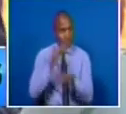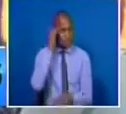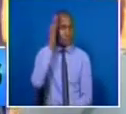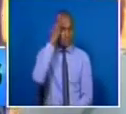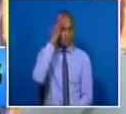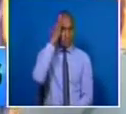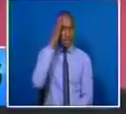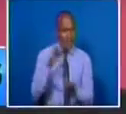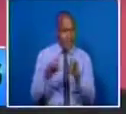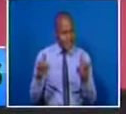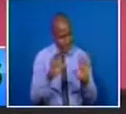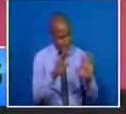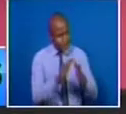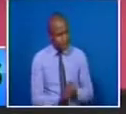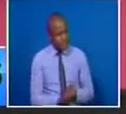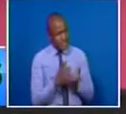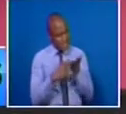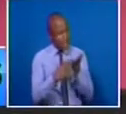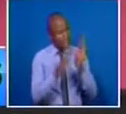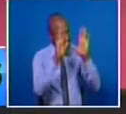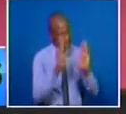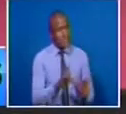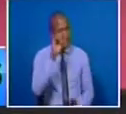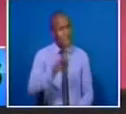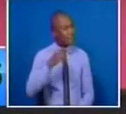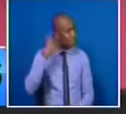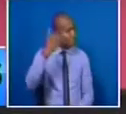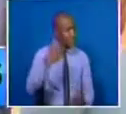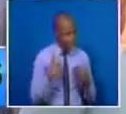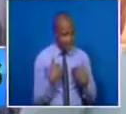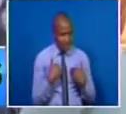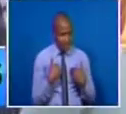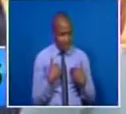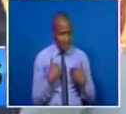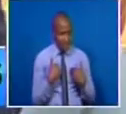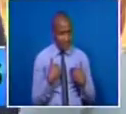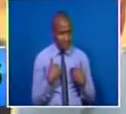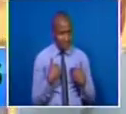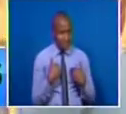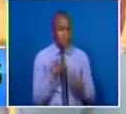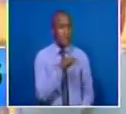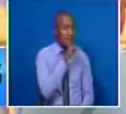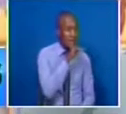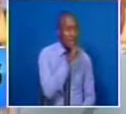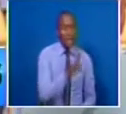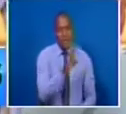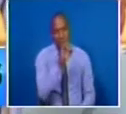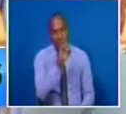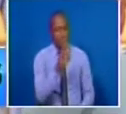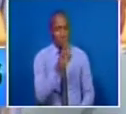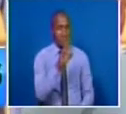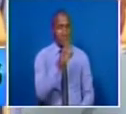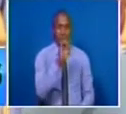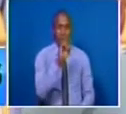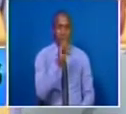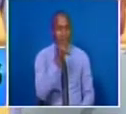But it is, we're talking about the importance of the debates and institutionalizing this. Yeah. Whether or not you're Raila Odinga or you're Uhuru Kenyatta or you're Ekuru Aukot, you